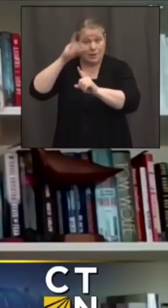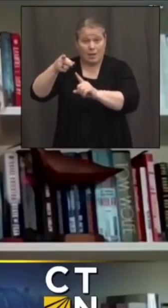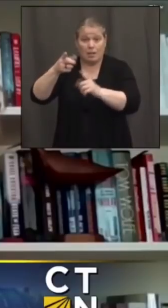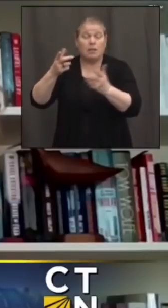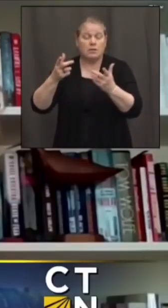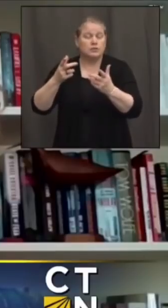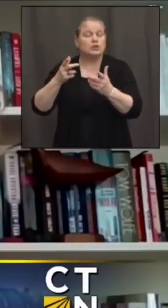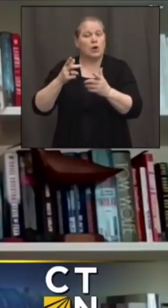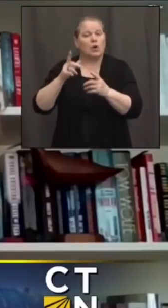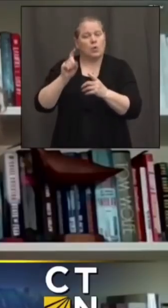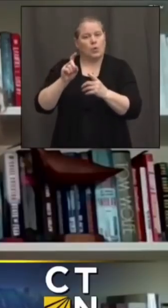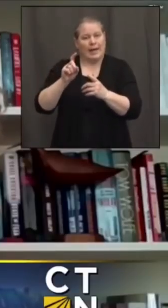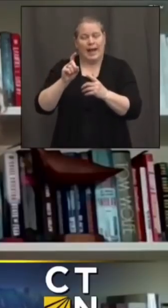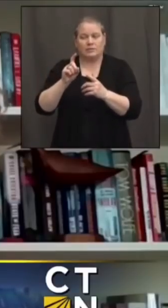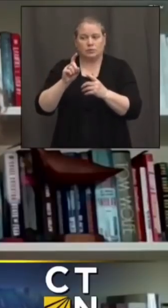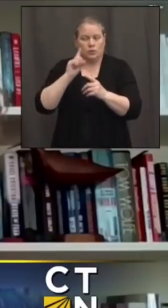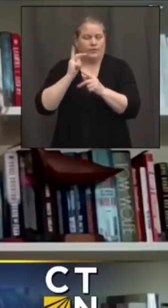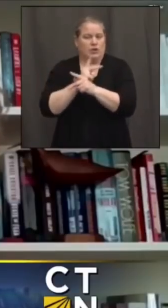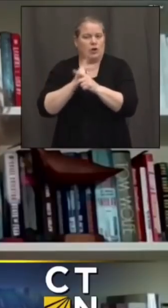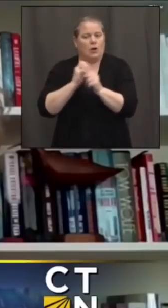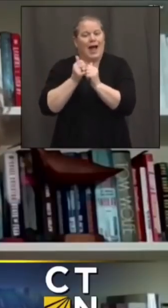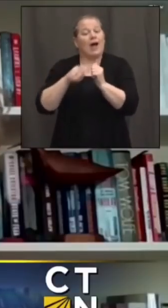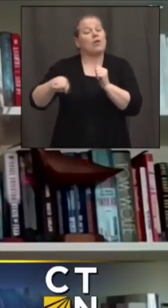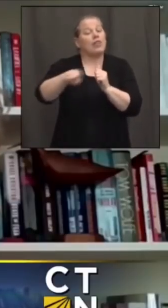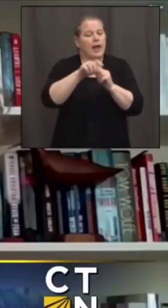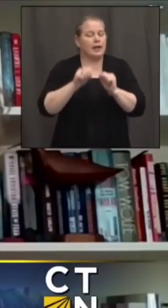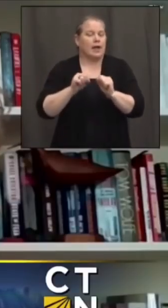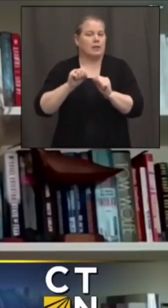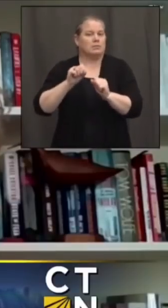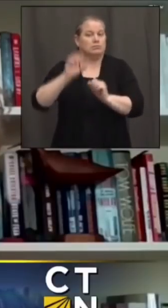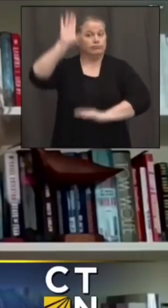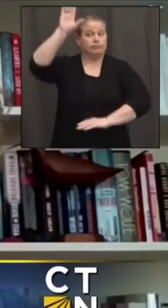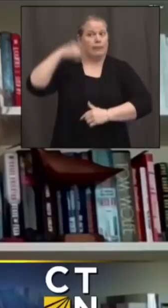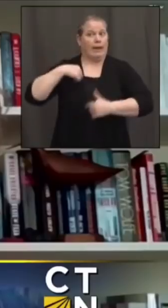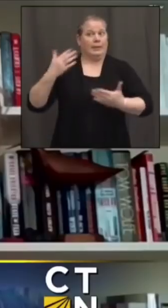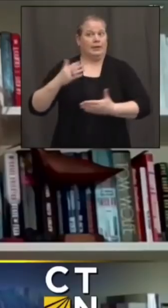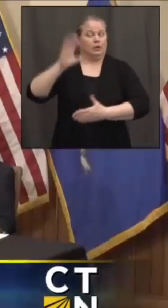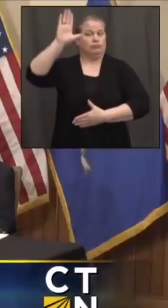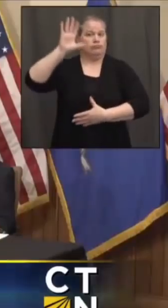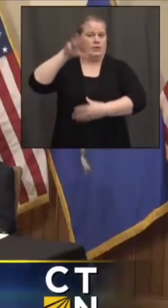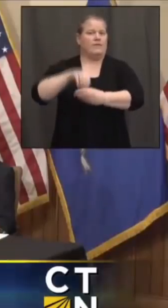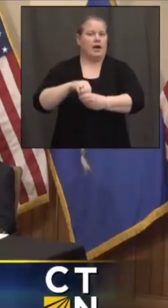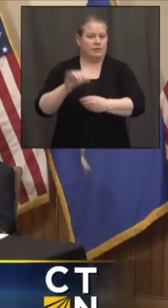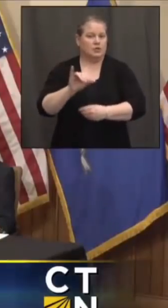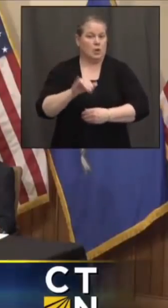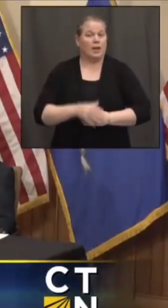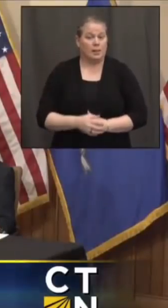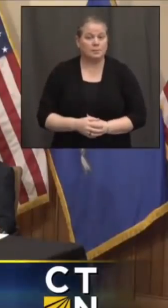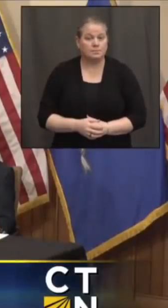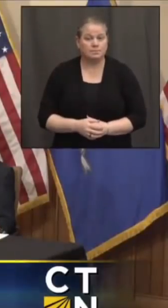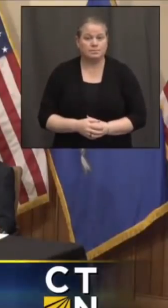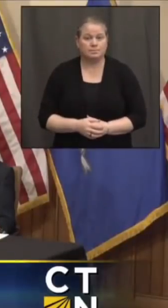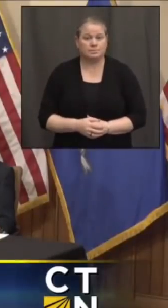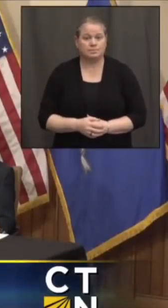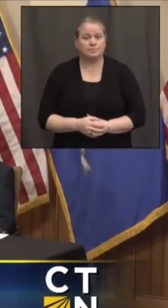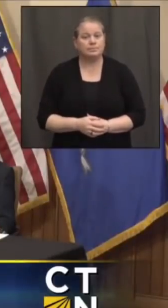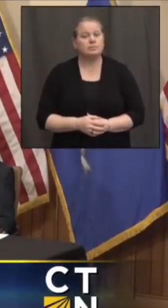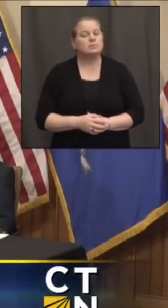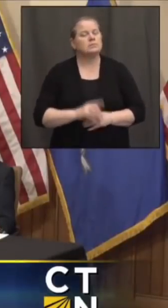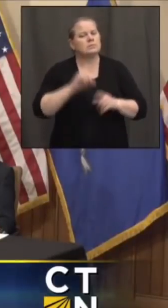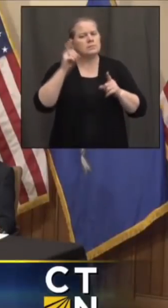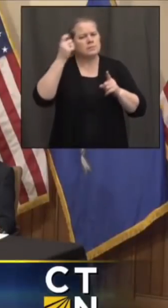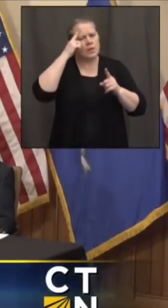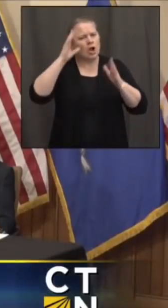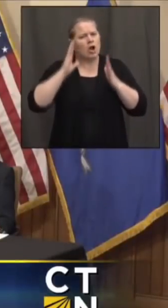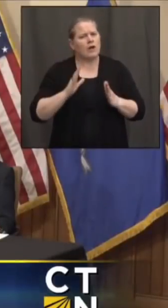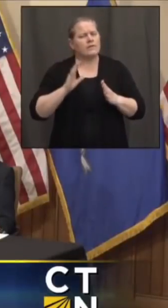can raise their hand and be part of that rollout as well. Okay, great. And Governor, just a quick question. You announced some